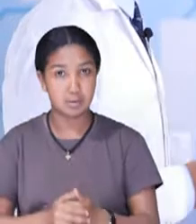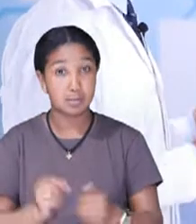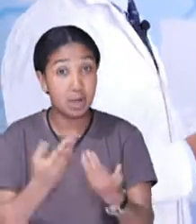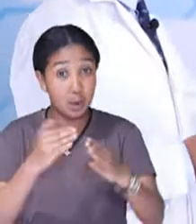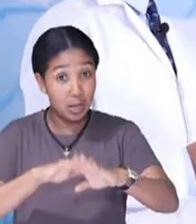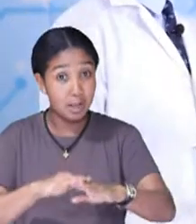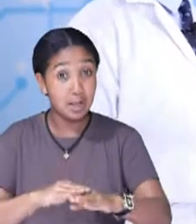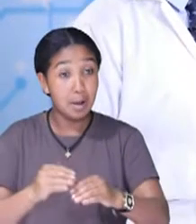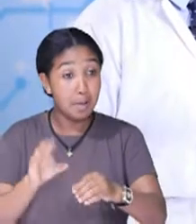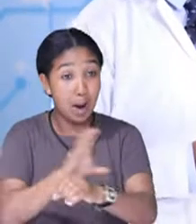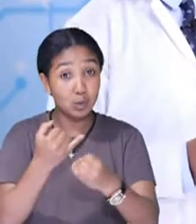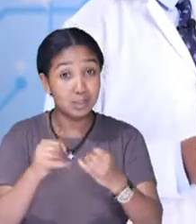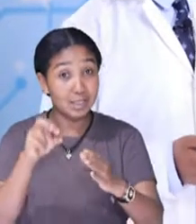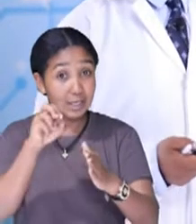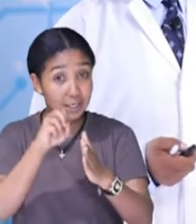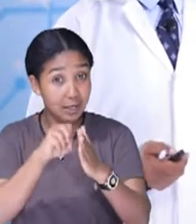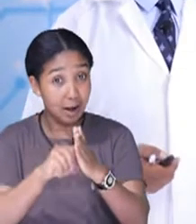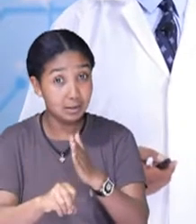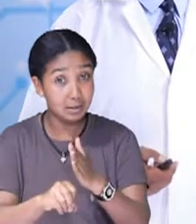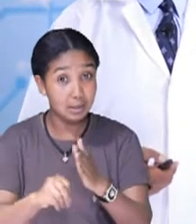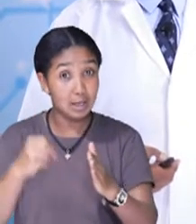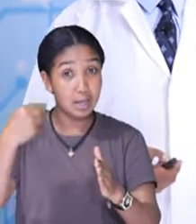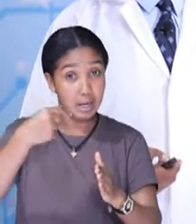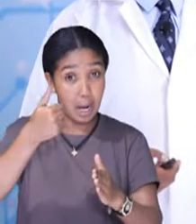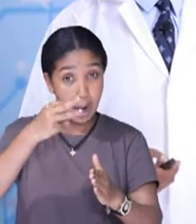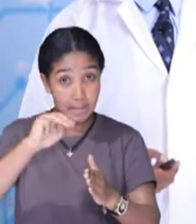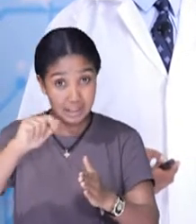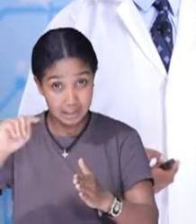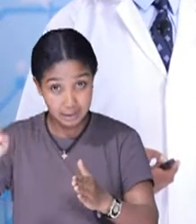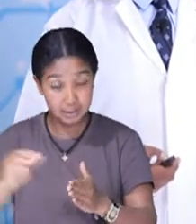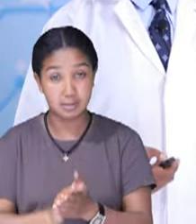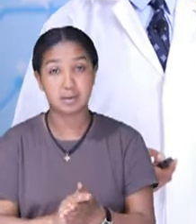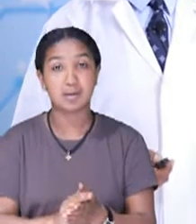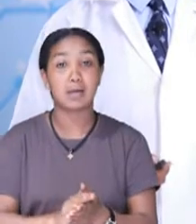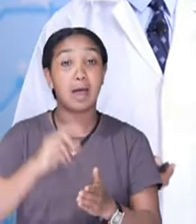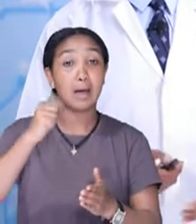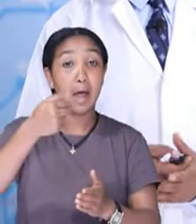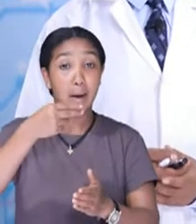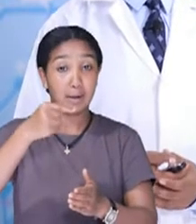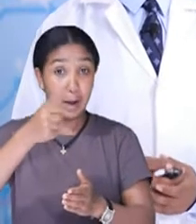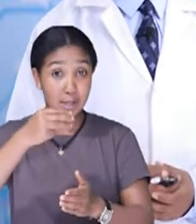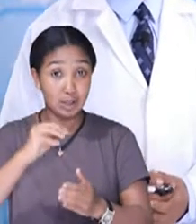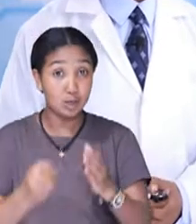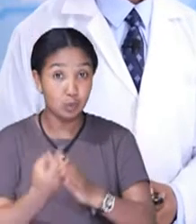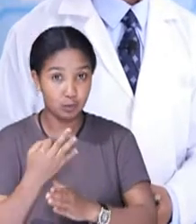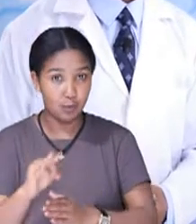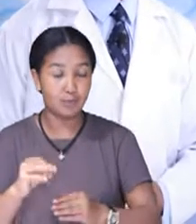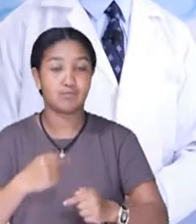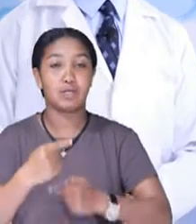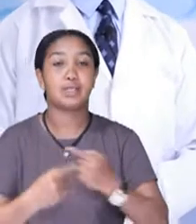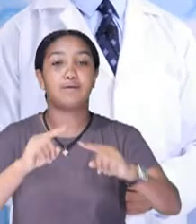way, meiosis results gametes, and we have said that gametes are a source of